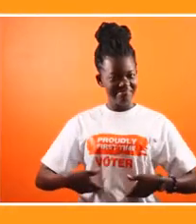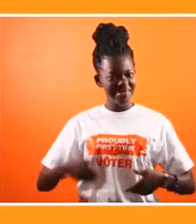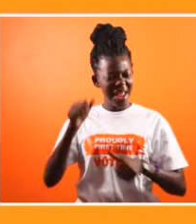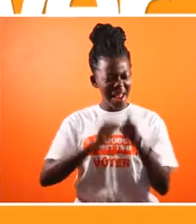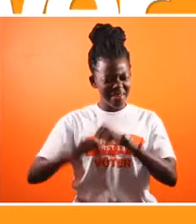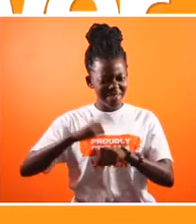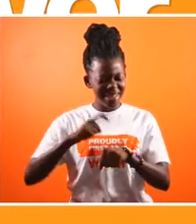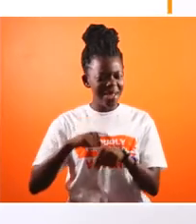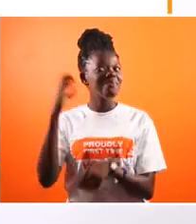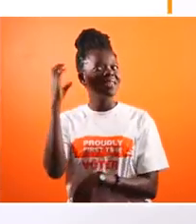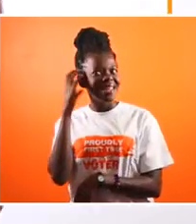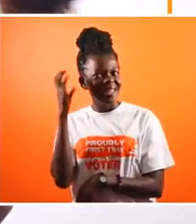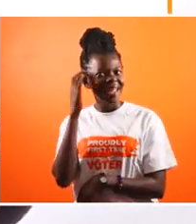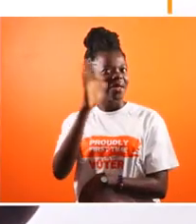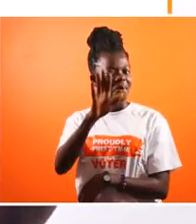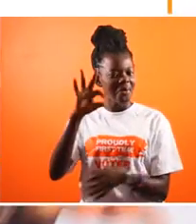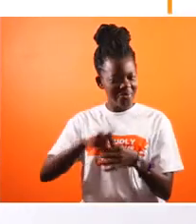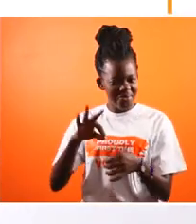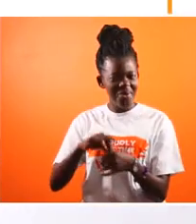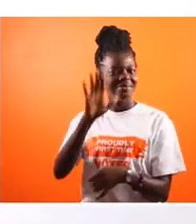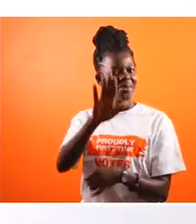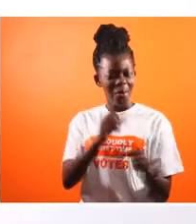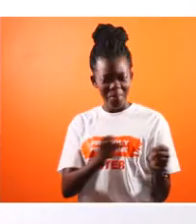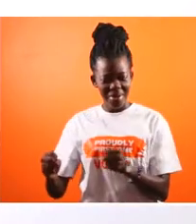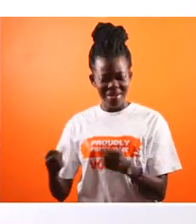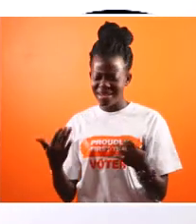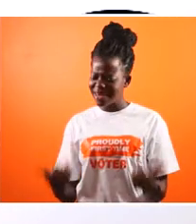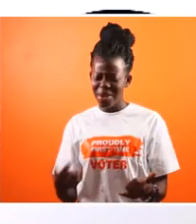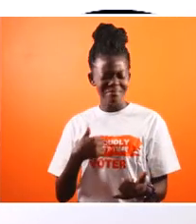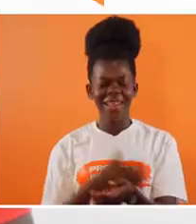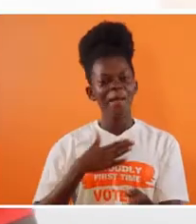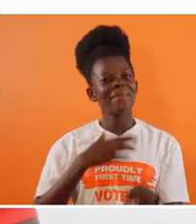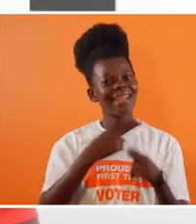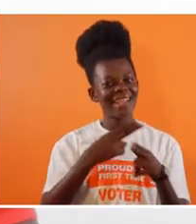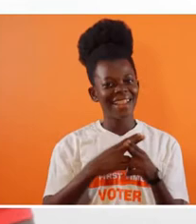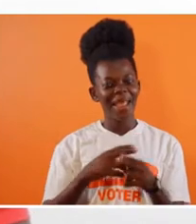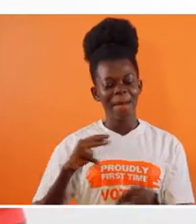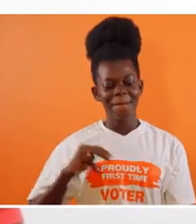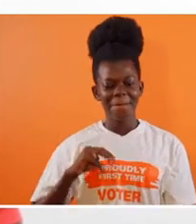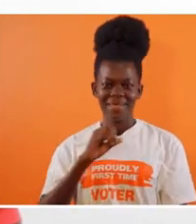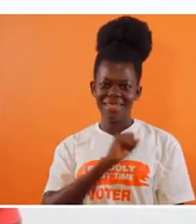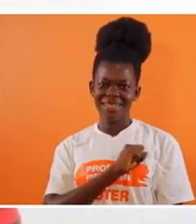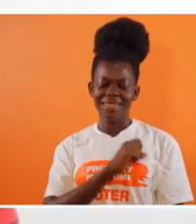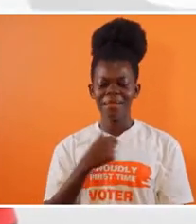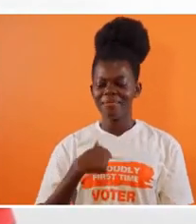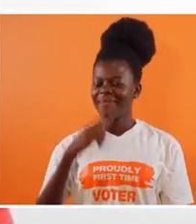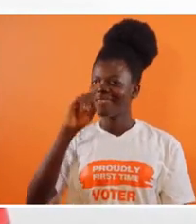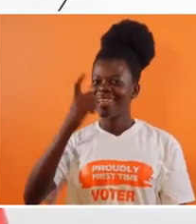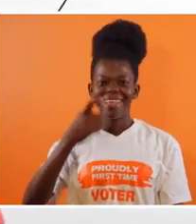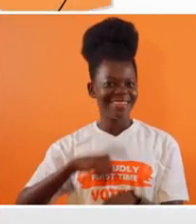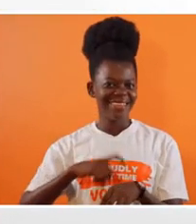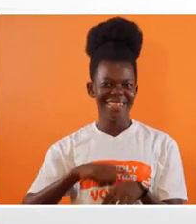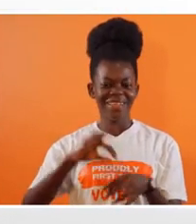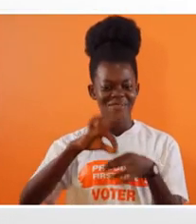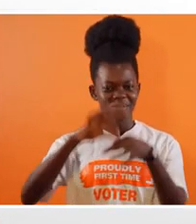your vote is your power. Now I'm so excited because this is my first time voting. I'm a first time voter and excited to exercise